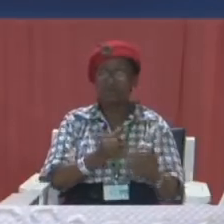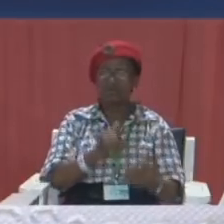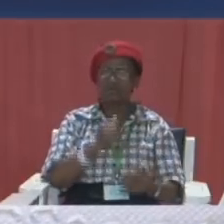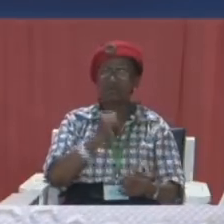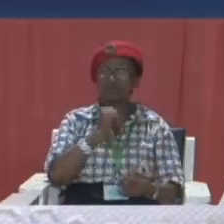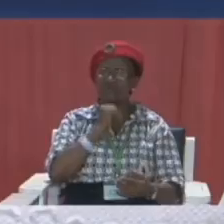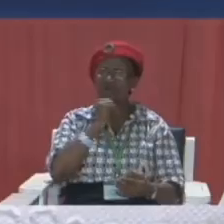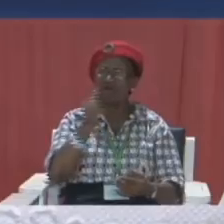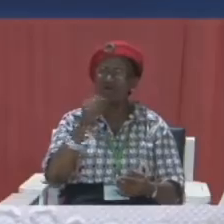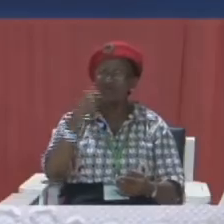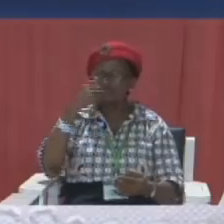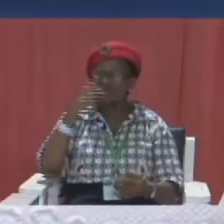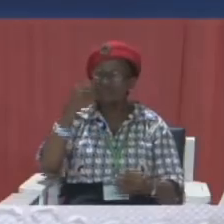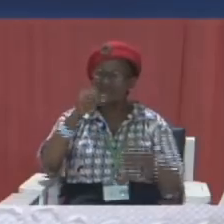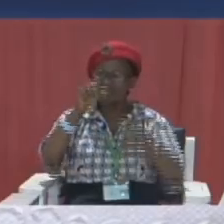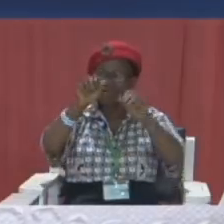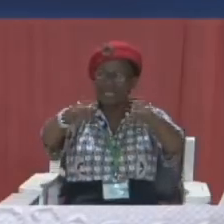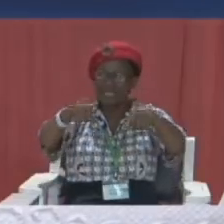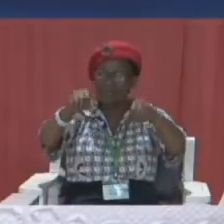unspeakable.